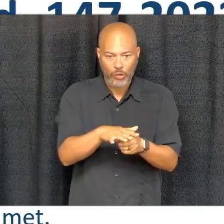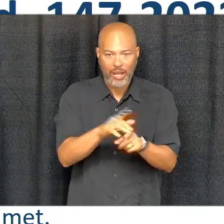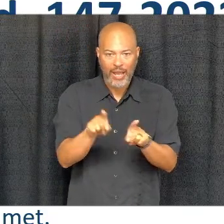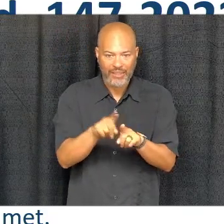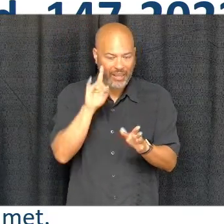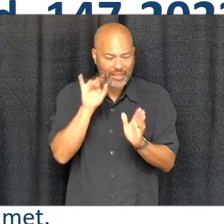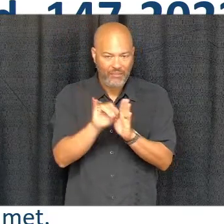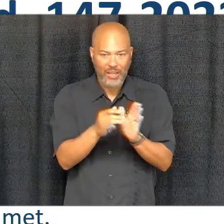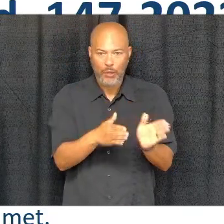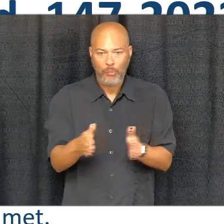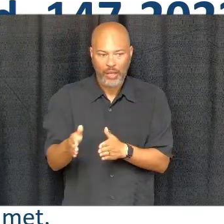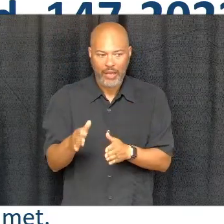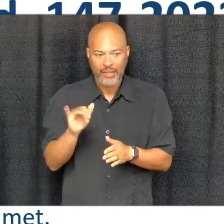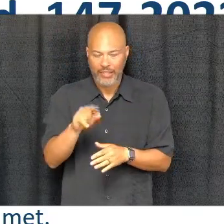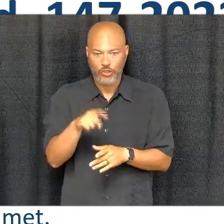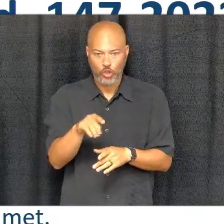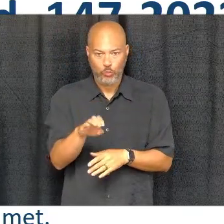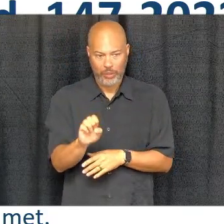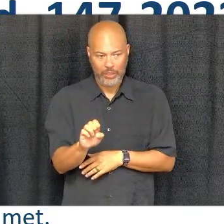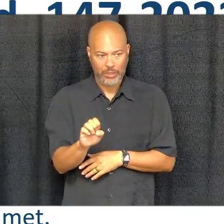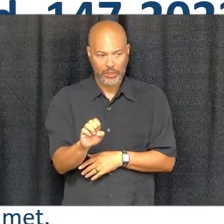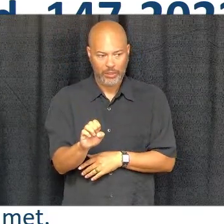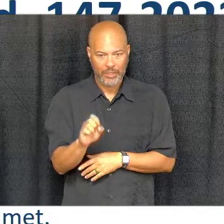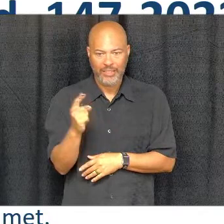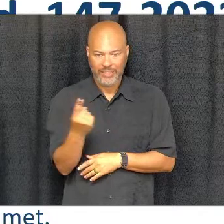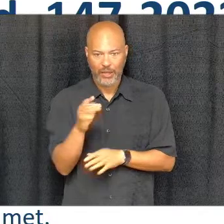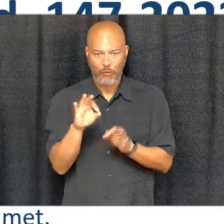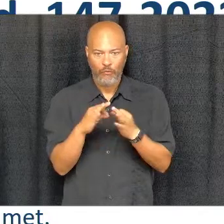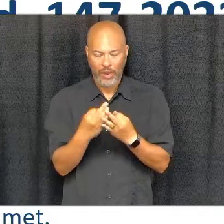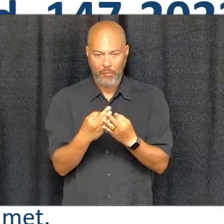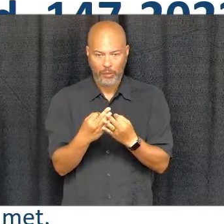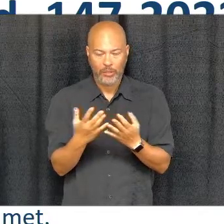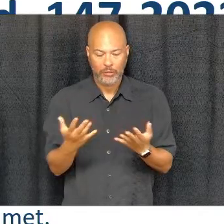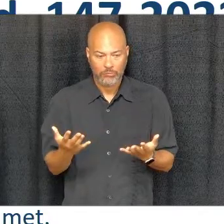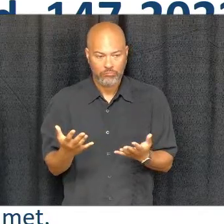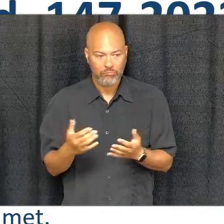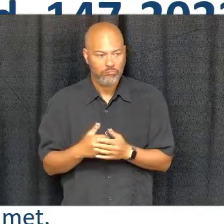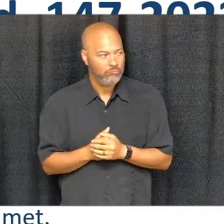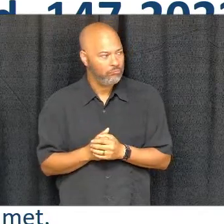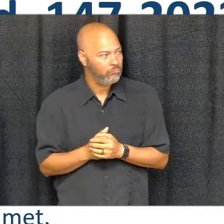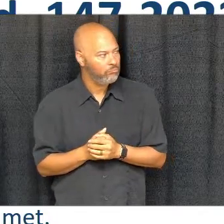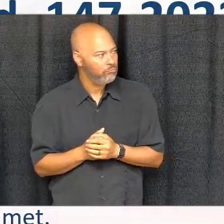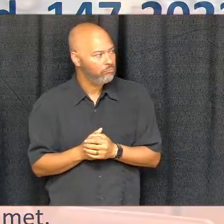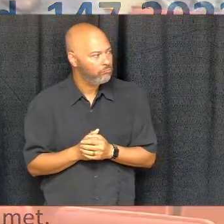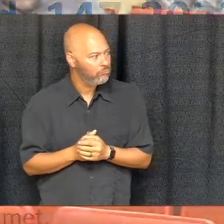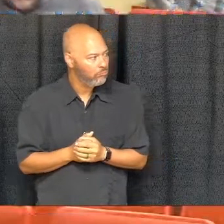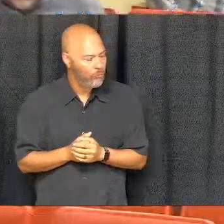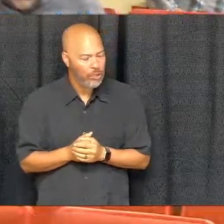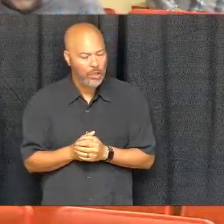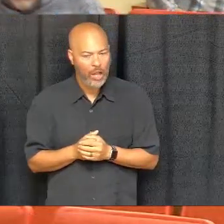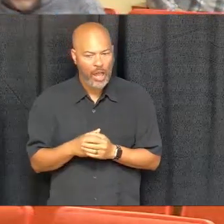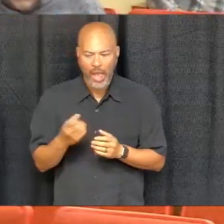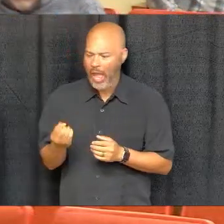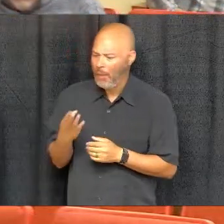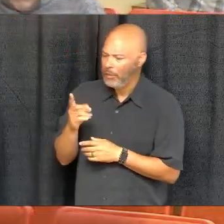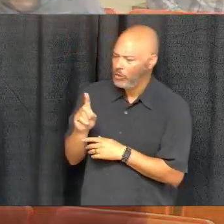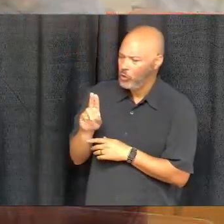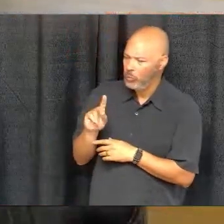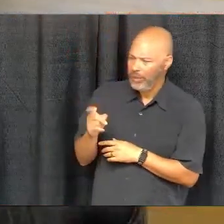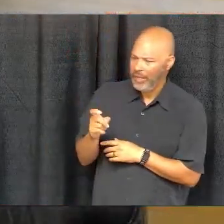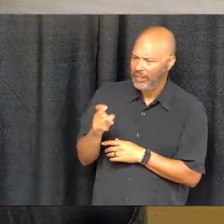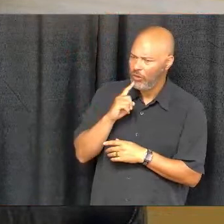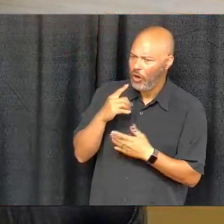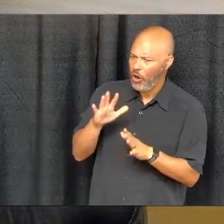identified in the plan, says should be single-family residential. Right. Okay. Thank you. How many duplexes and triplexes are